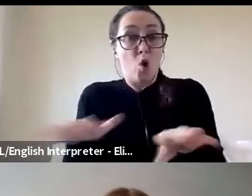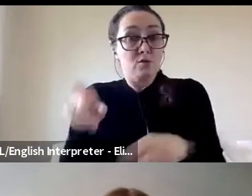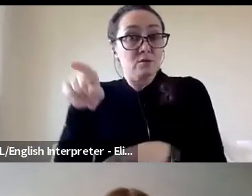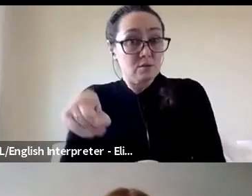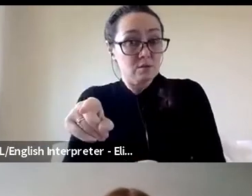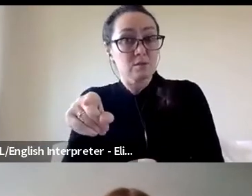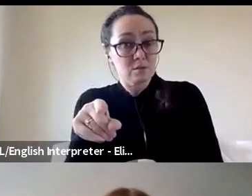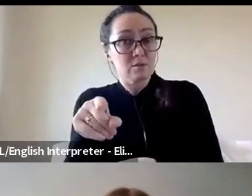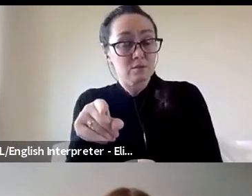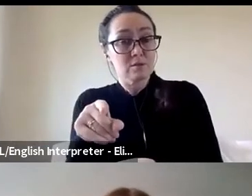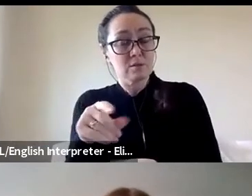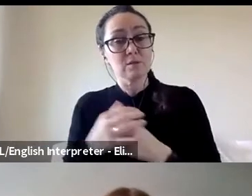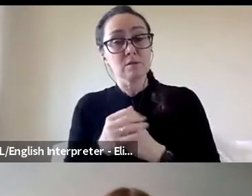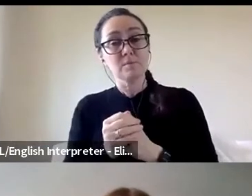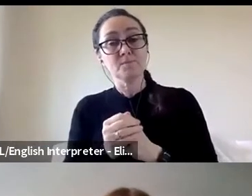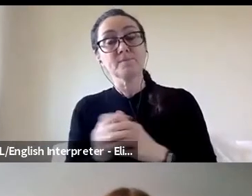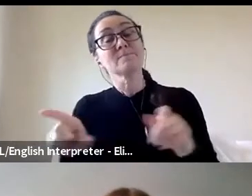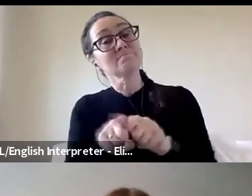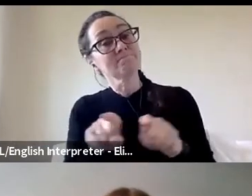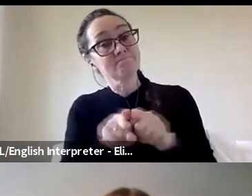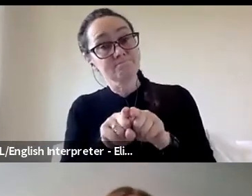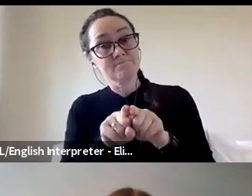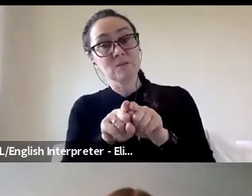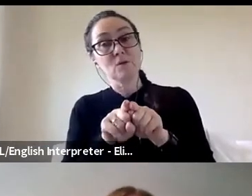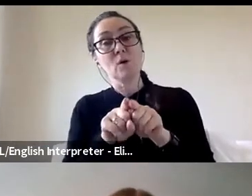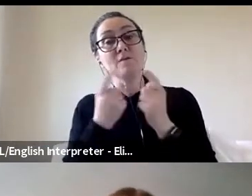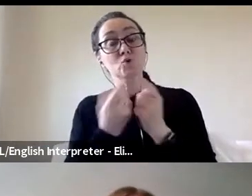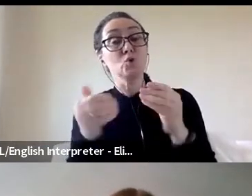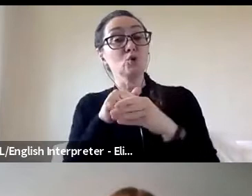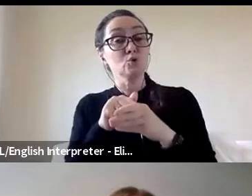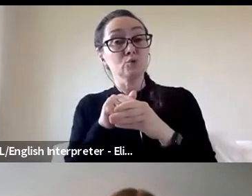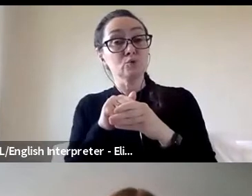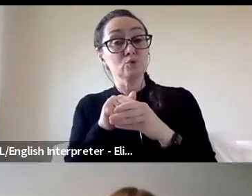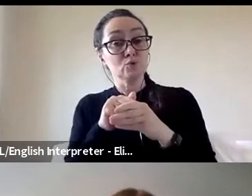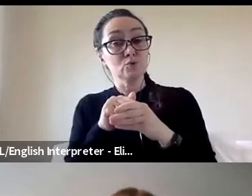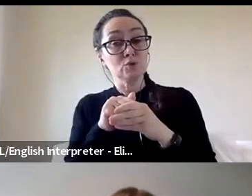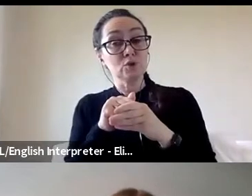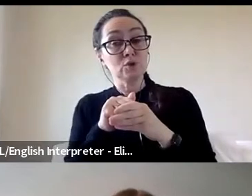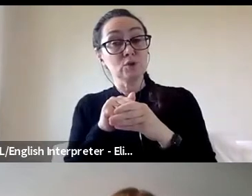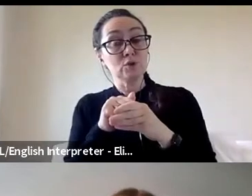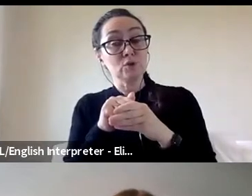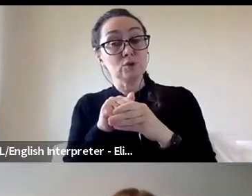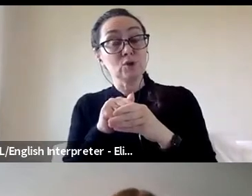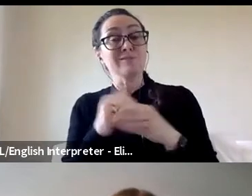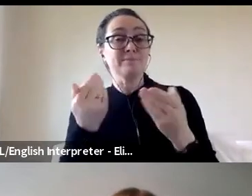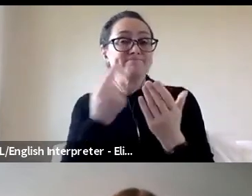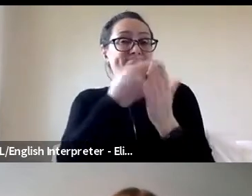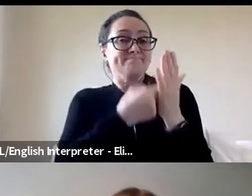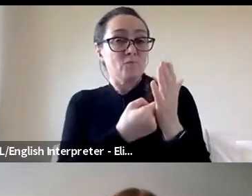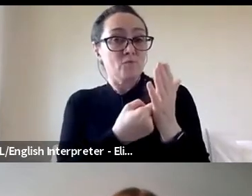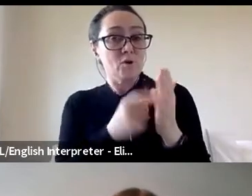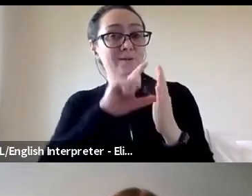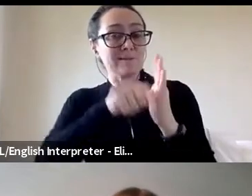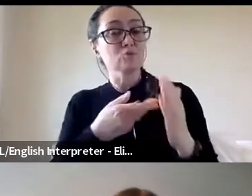think incorporating the Convention on the Rights of Persons with Disabilities into Scots law is really going to help with that. It's really, really important that we do